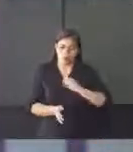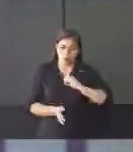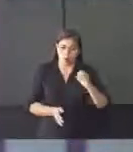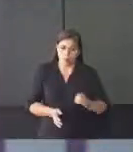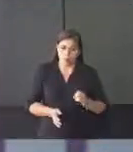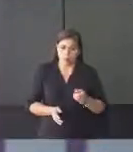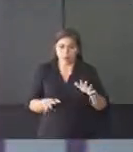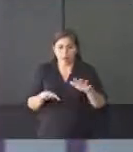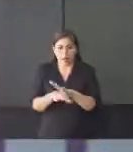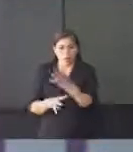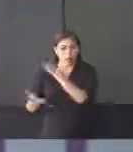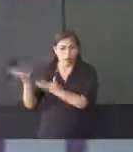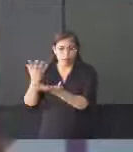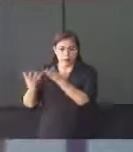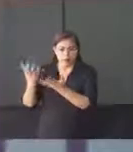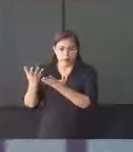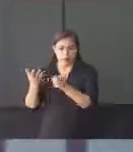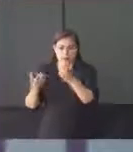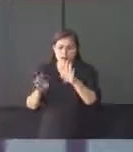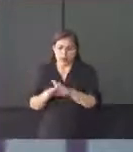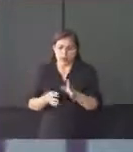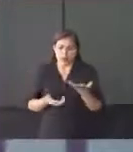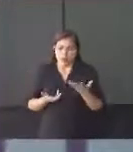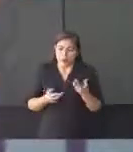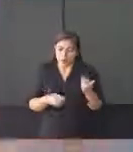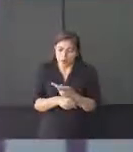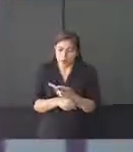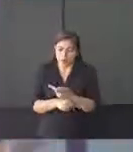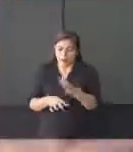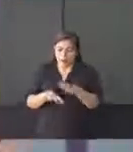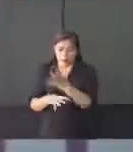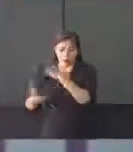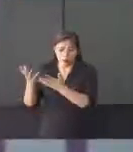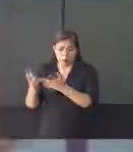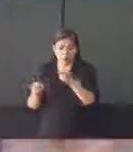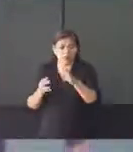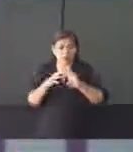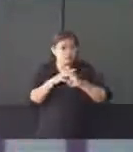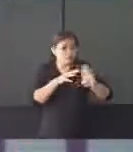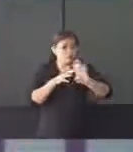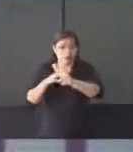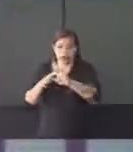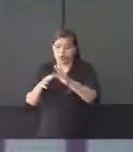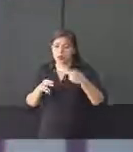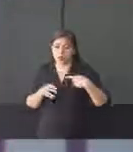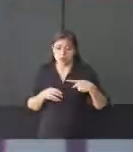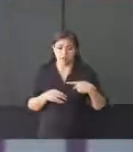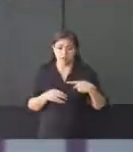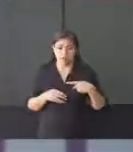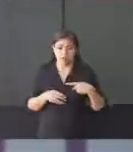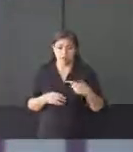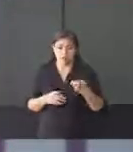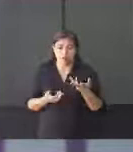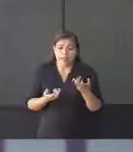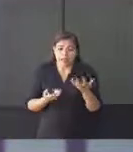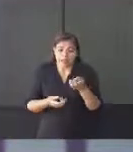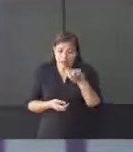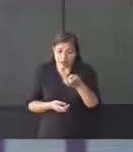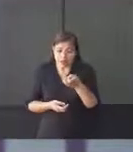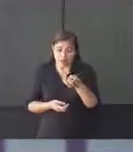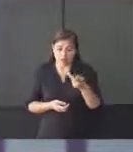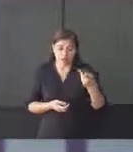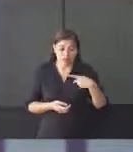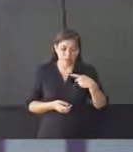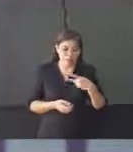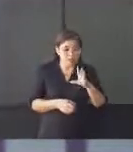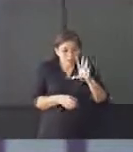hate always deny climate change, the effect that climate change and the fact of the migration flows is